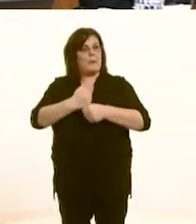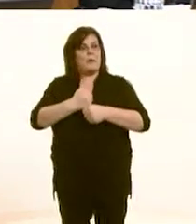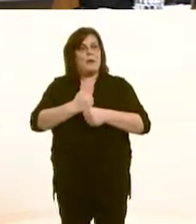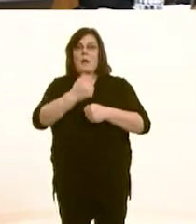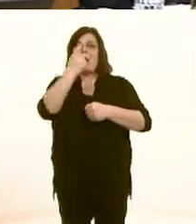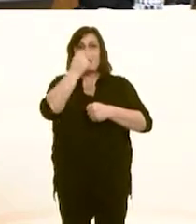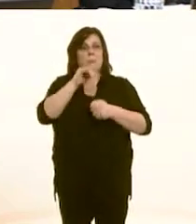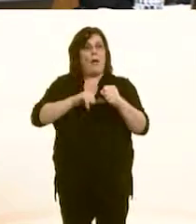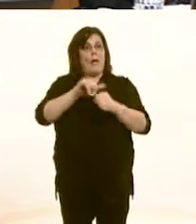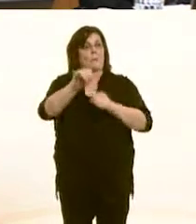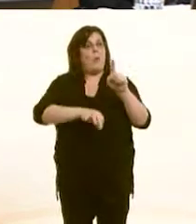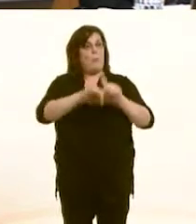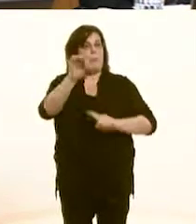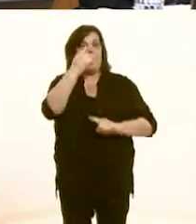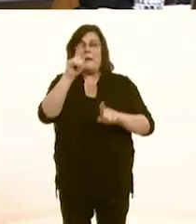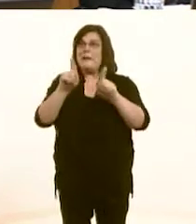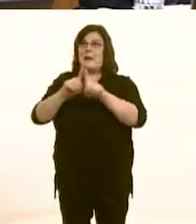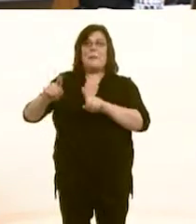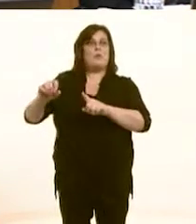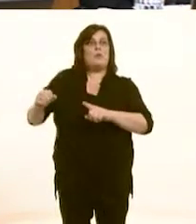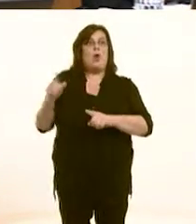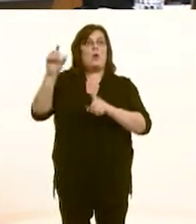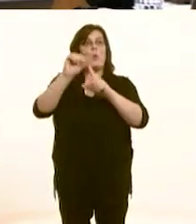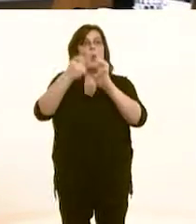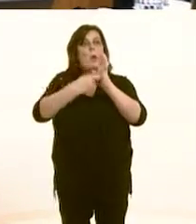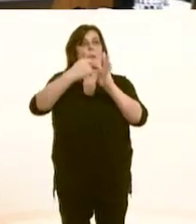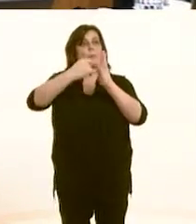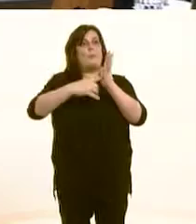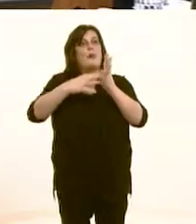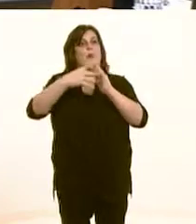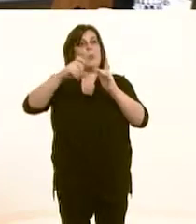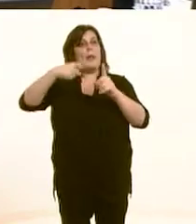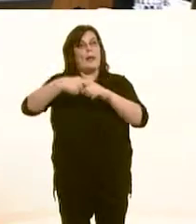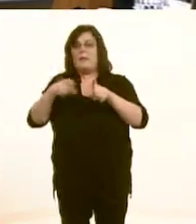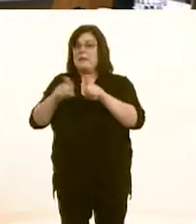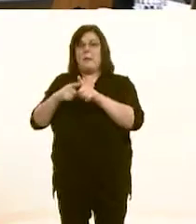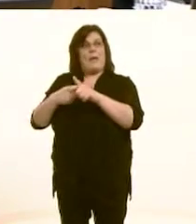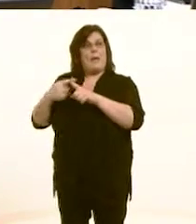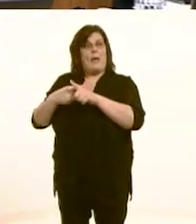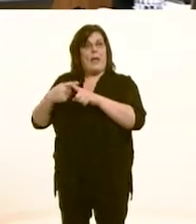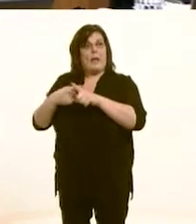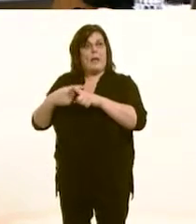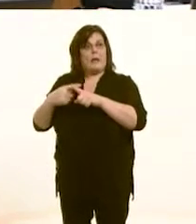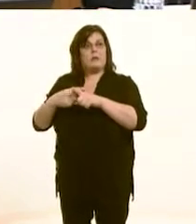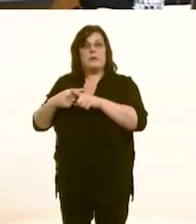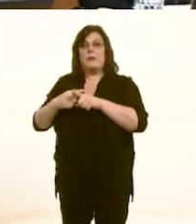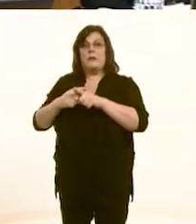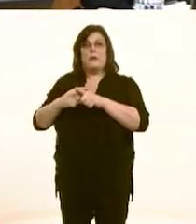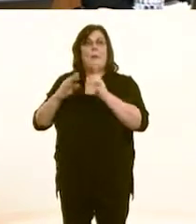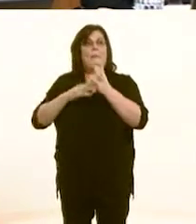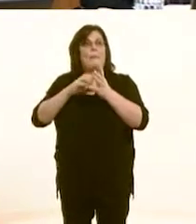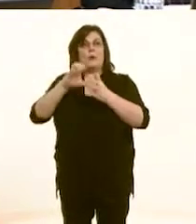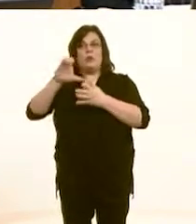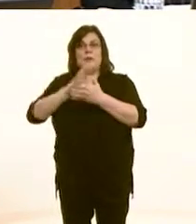an airport around, just as Scotland has done with Prestwick, just indeed as local government does in England, because local government owns Manchester Airport and Stansted Airport as